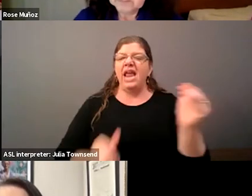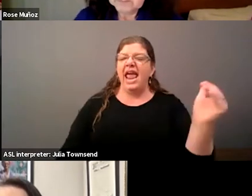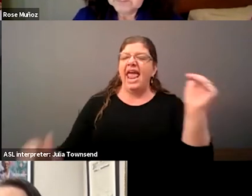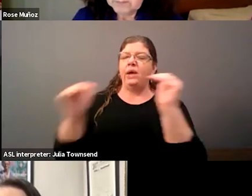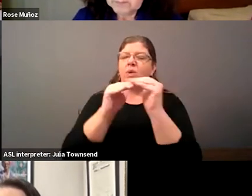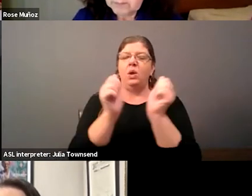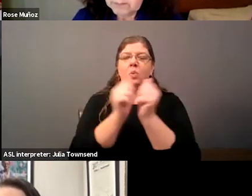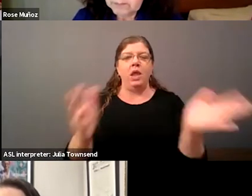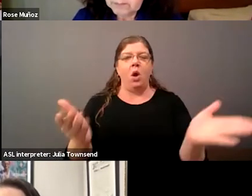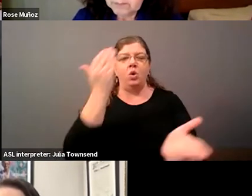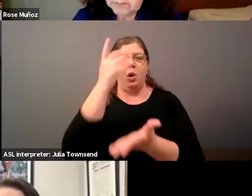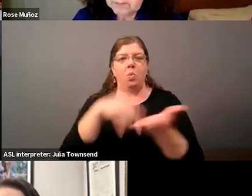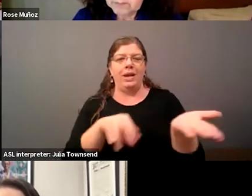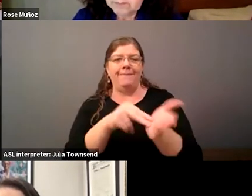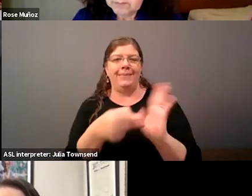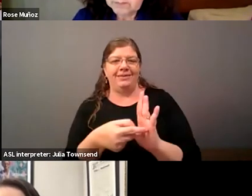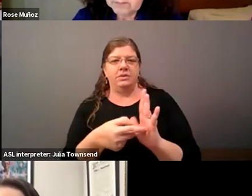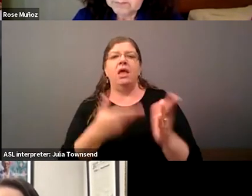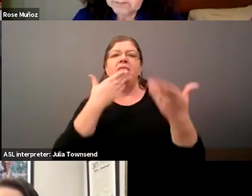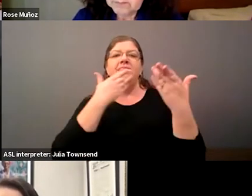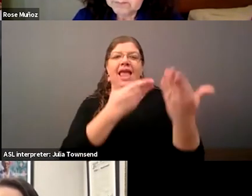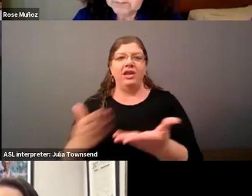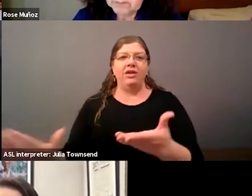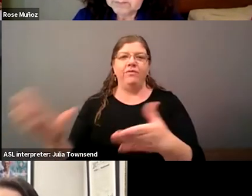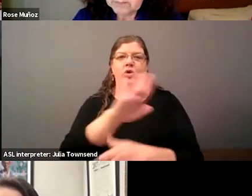means thank you for all your work